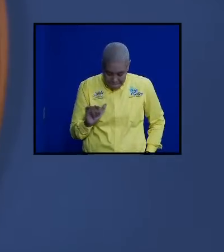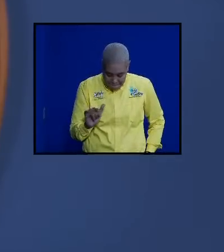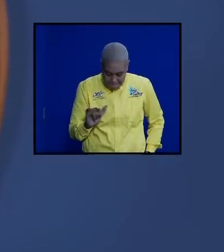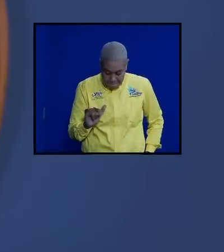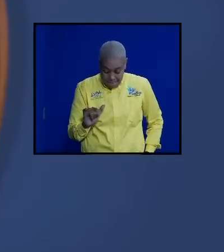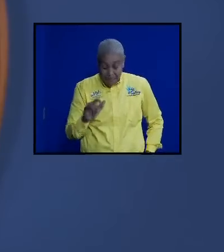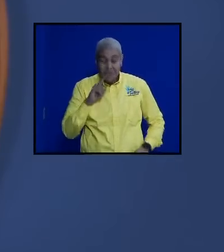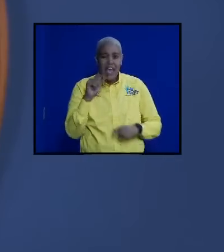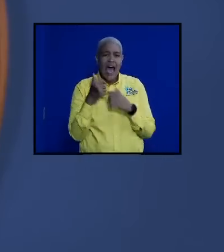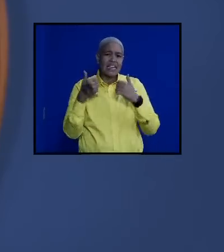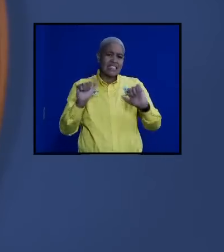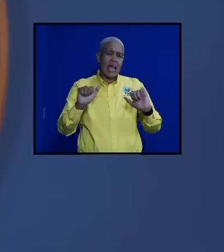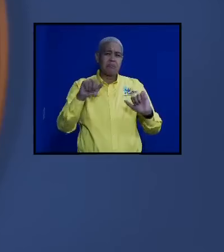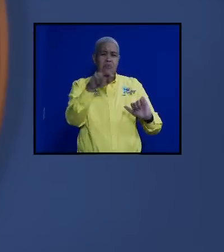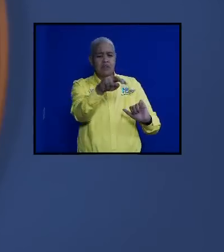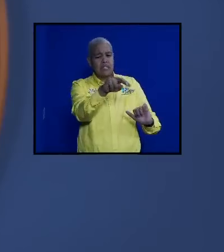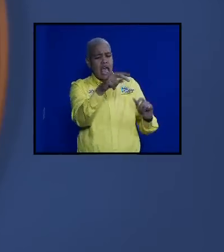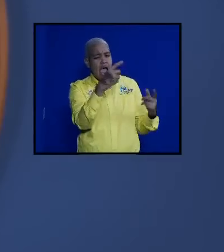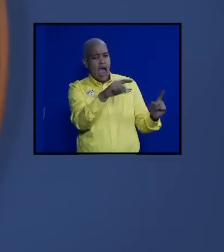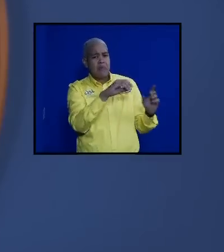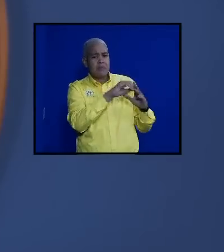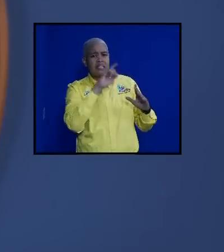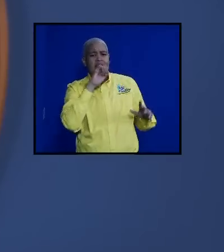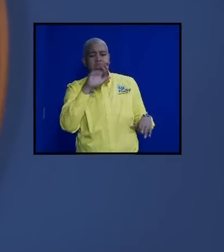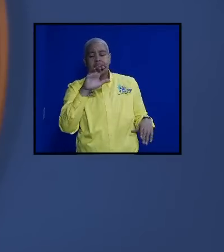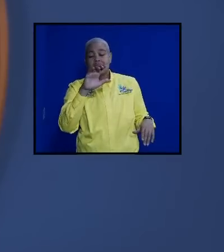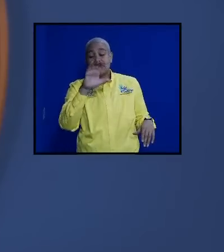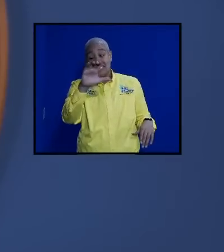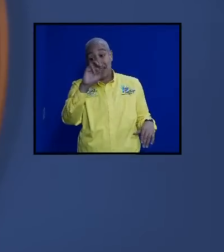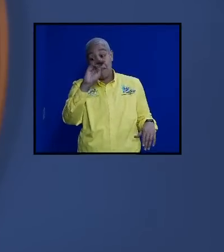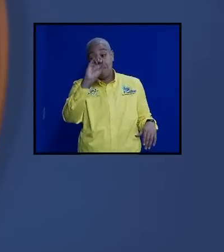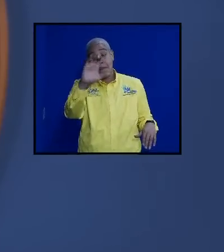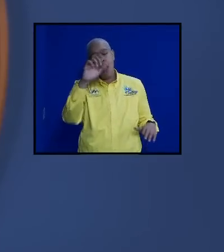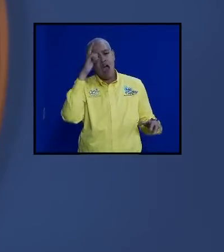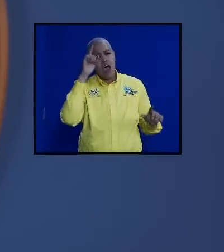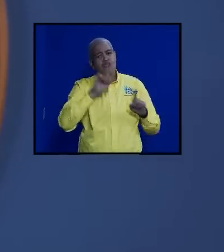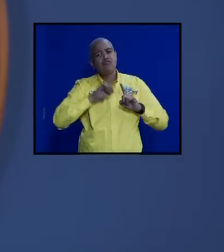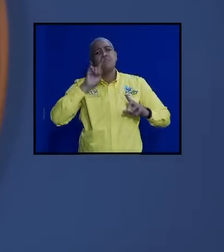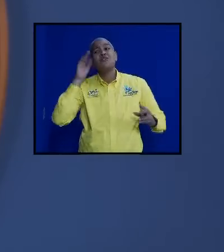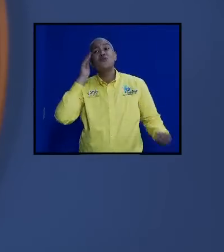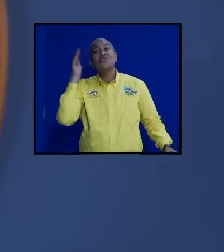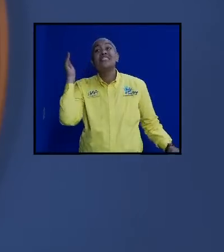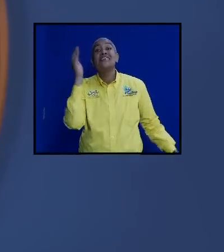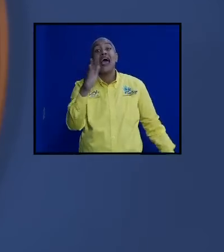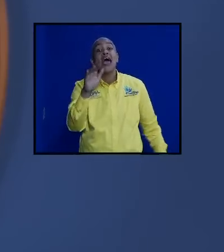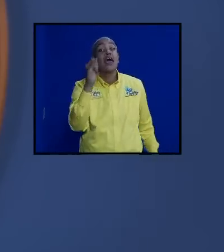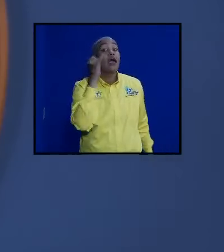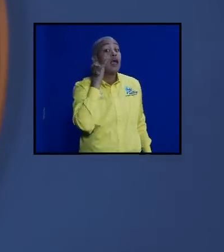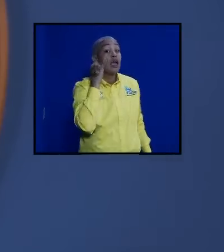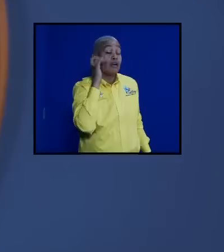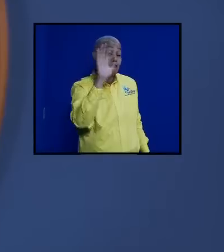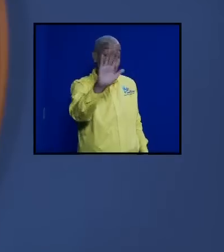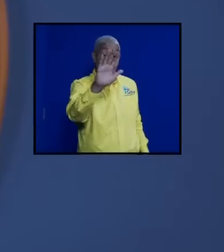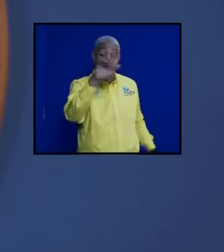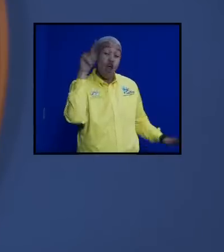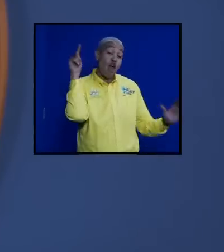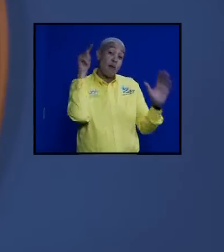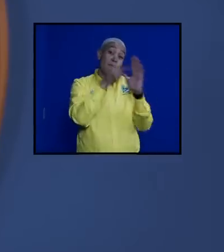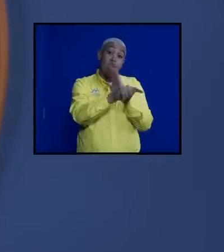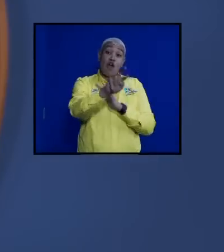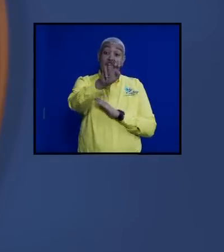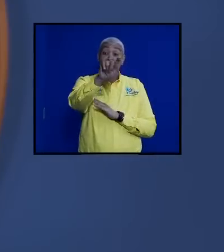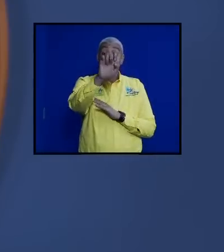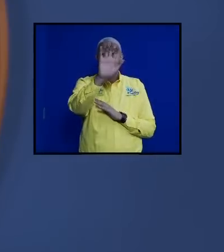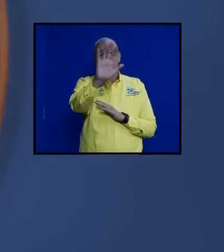the attempt was made in the CMOC agreement to say that if your murder rate,